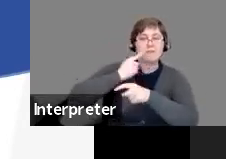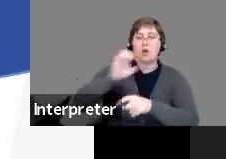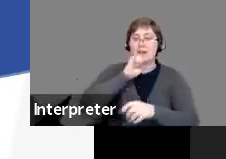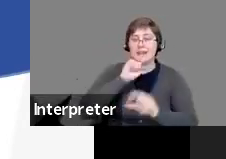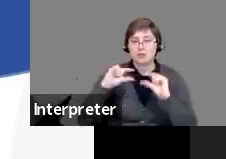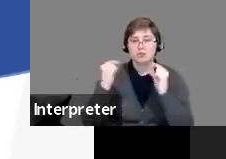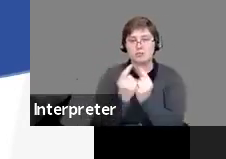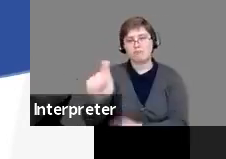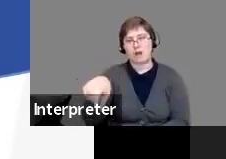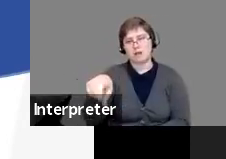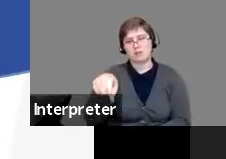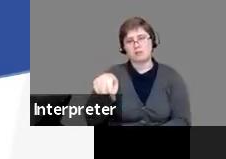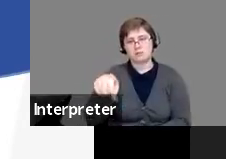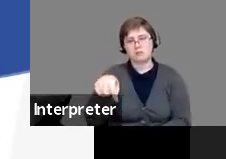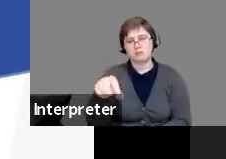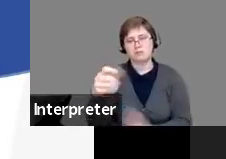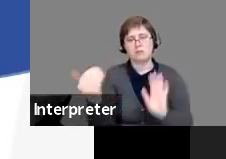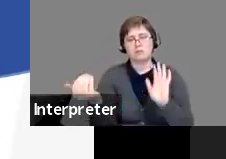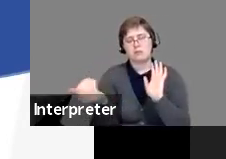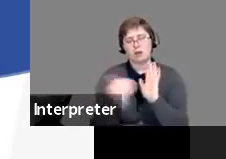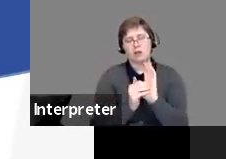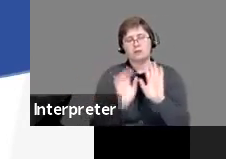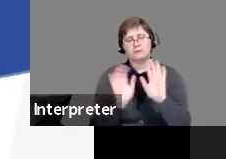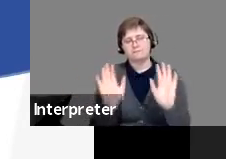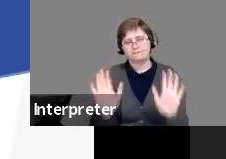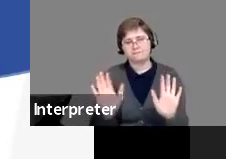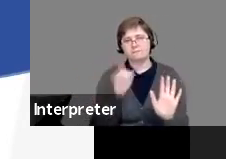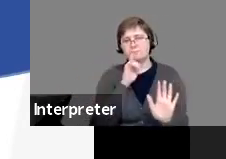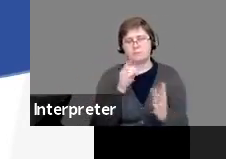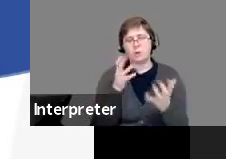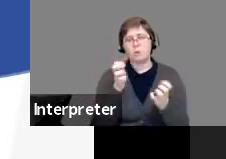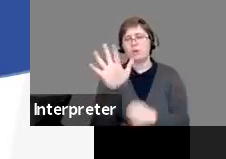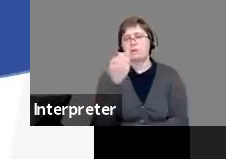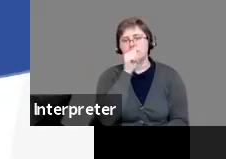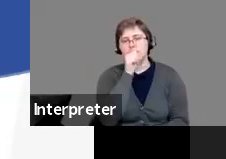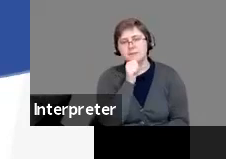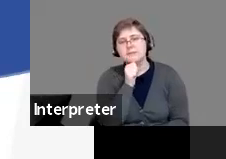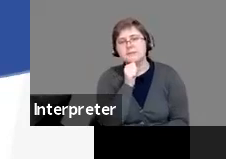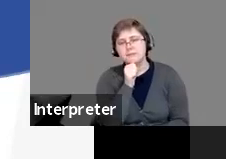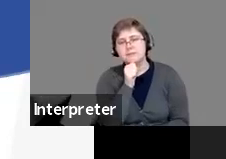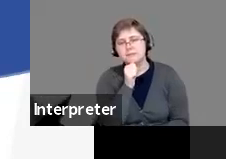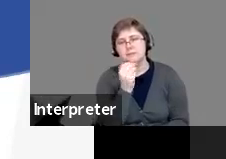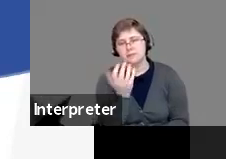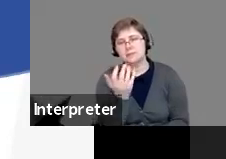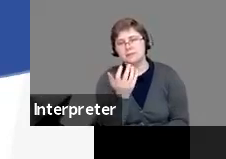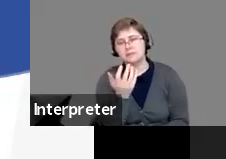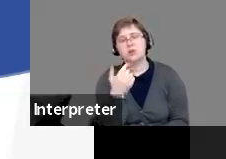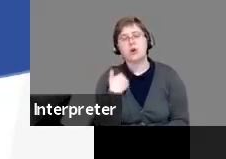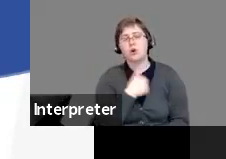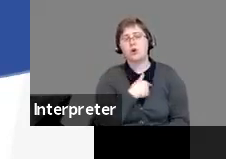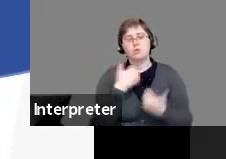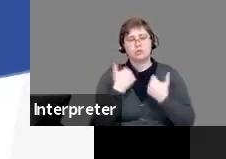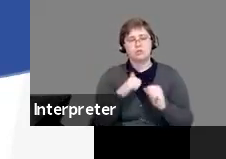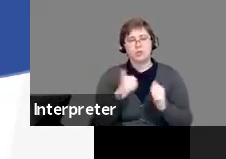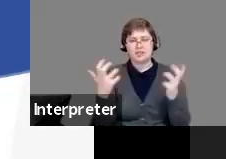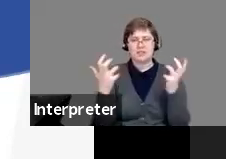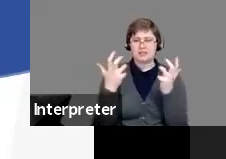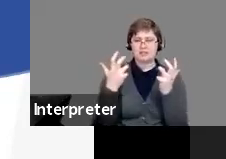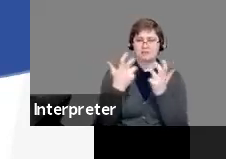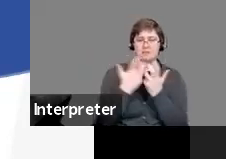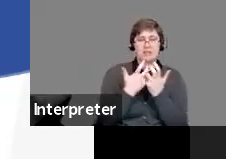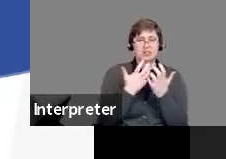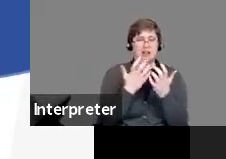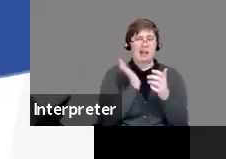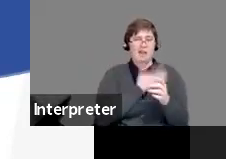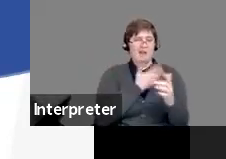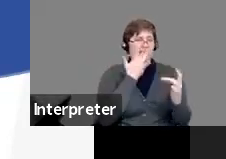starts. Again, we really want your patience on this because again, we're trying to match up the short supply of